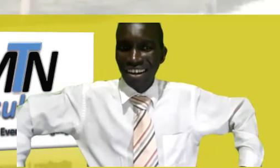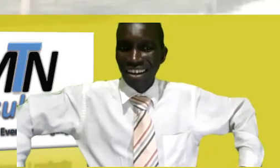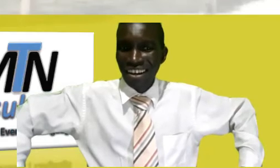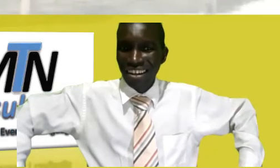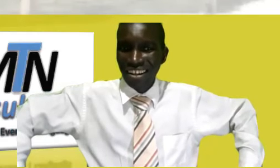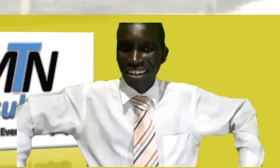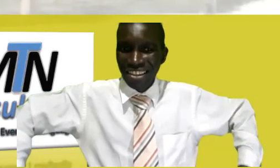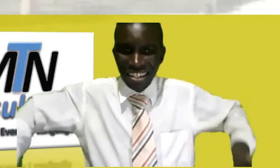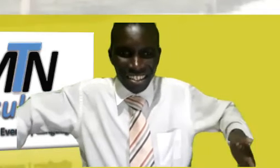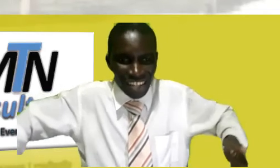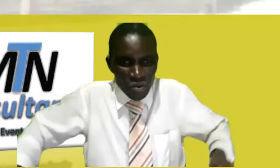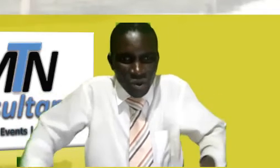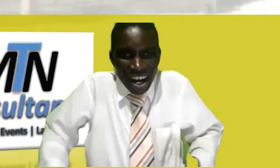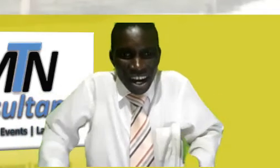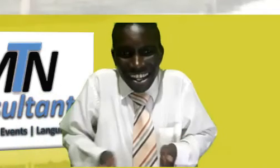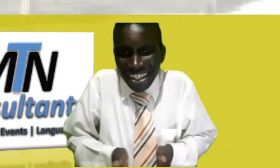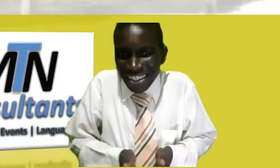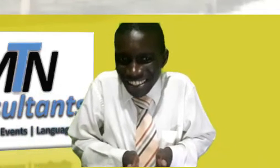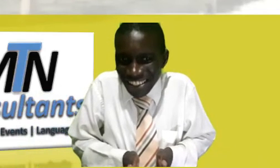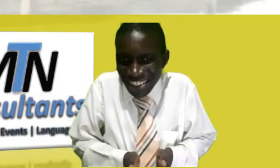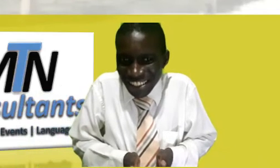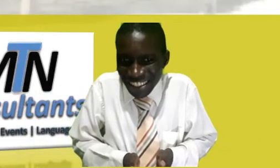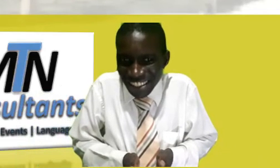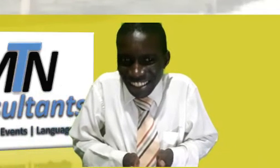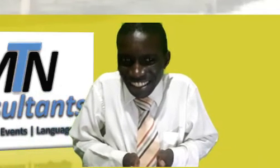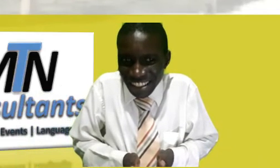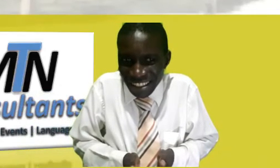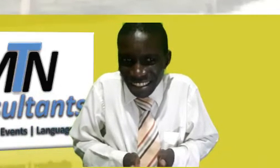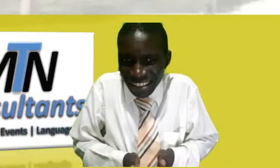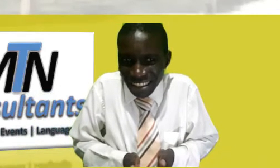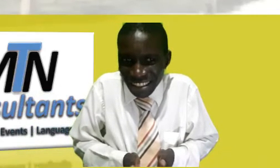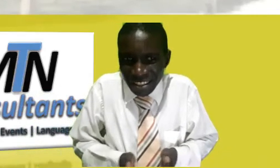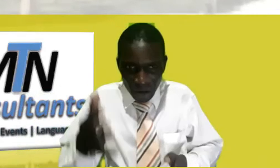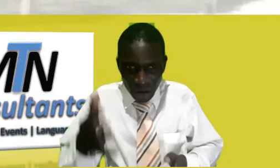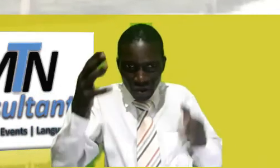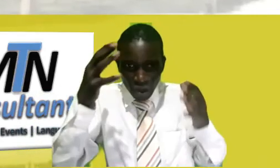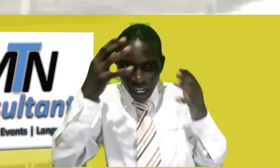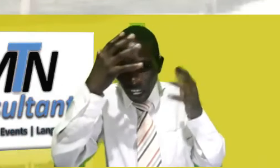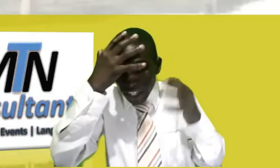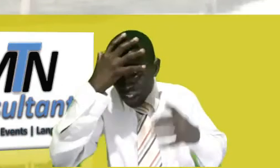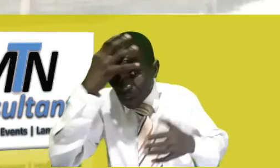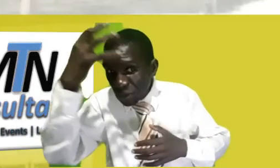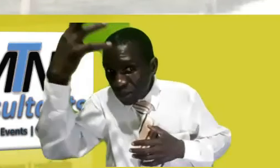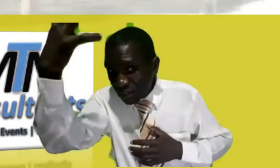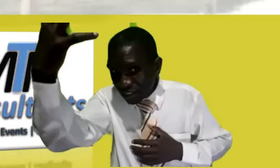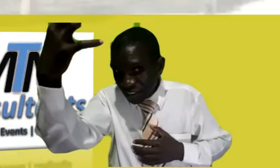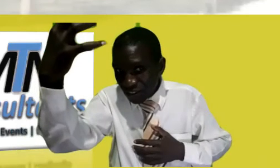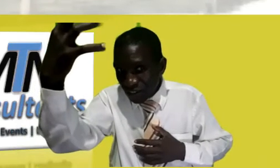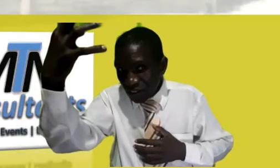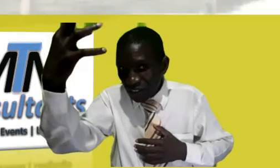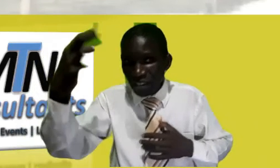Then some who are like this. some who are like